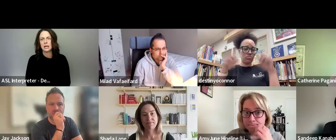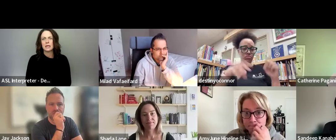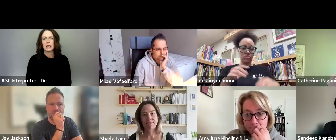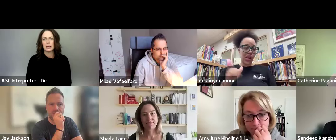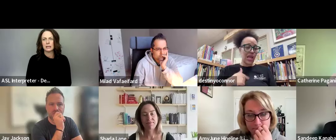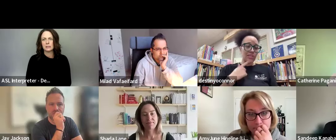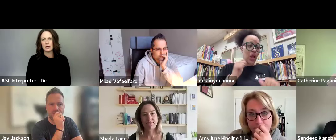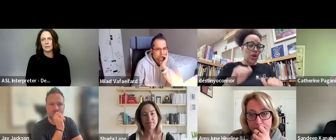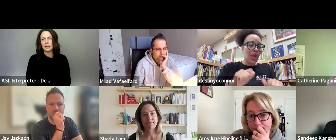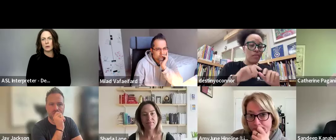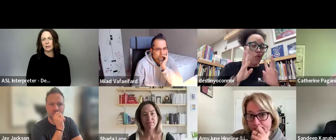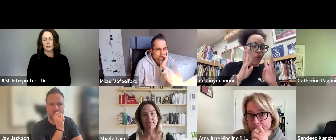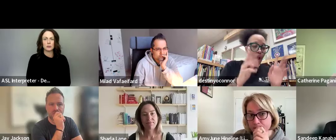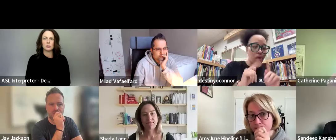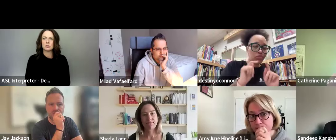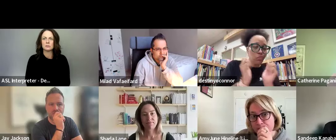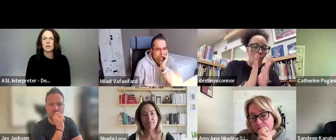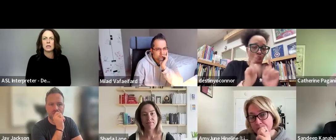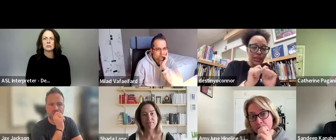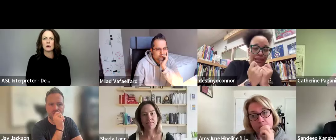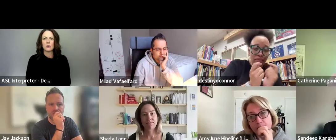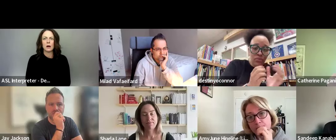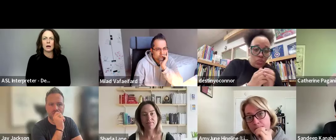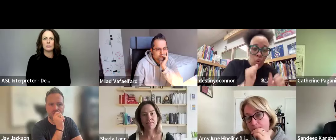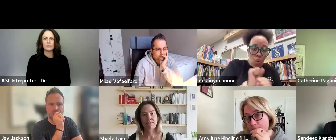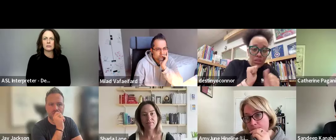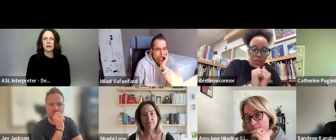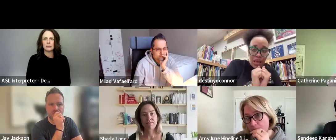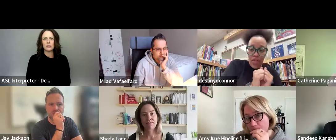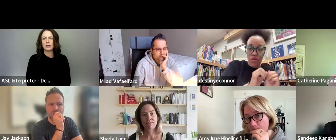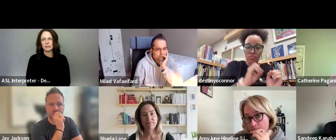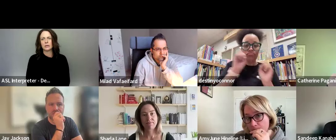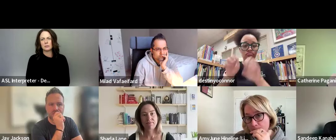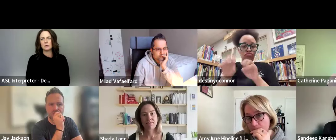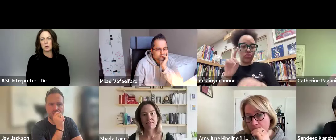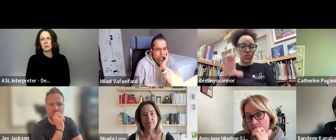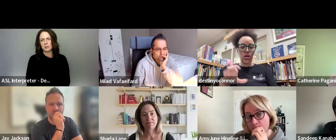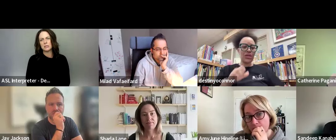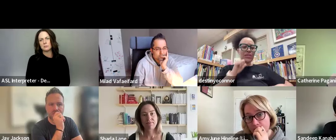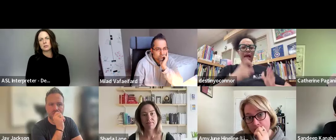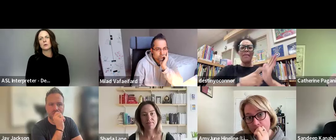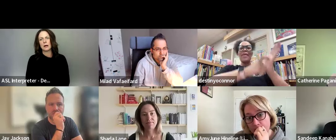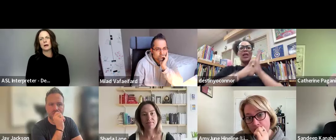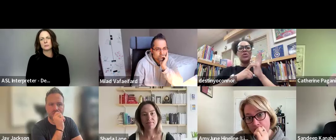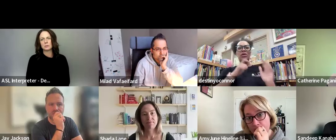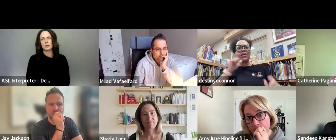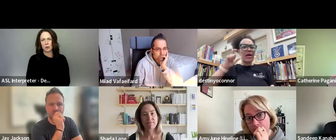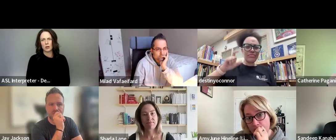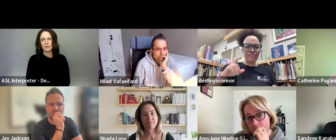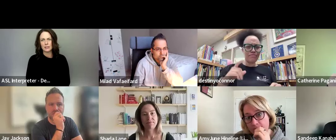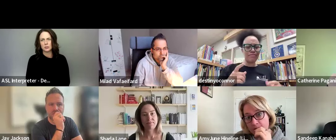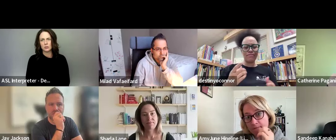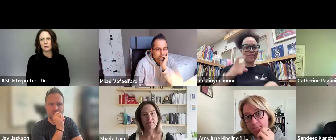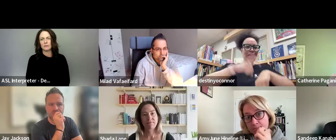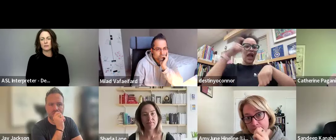us. And anyone can contribute. So I'd really like to create those small sub teams though, so we can